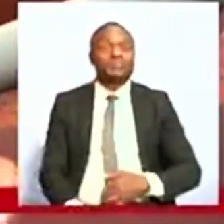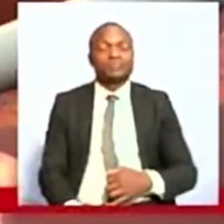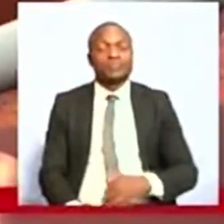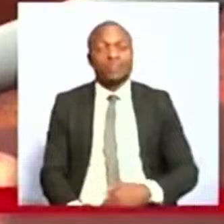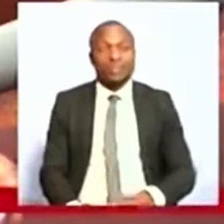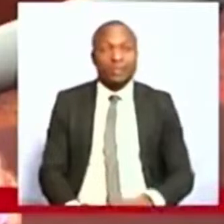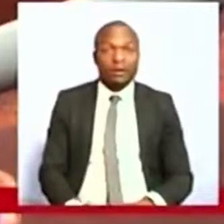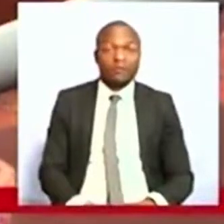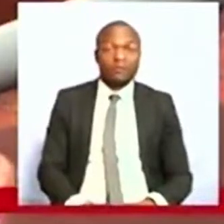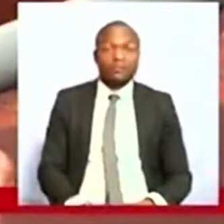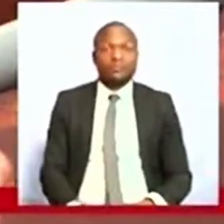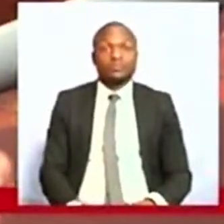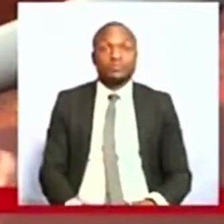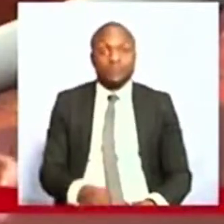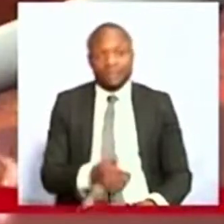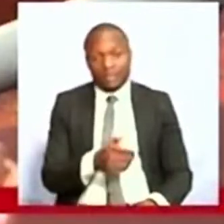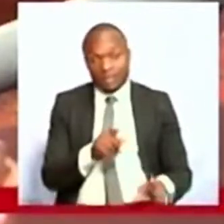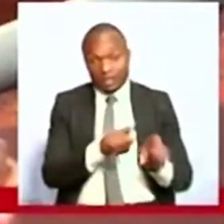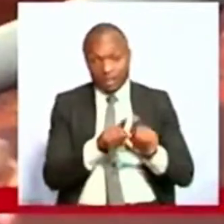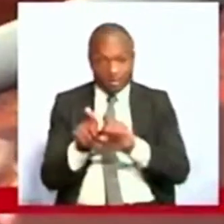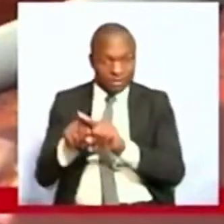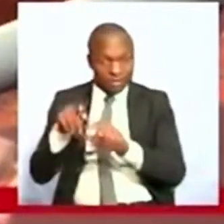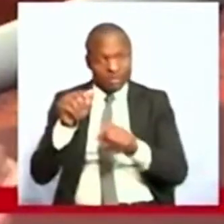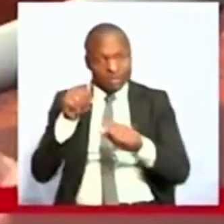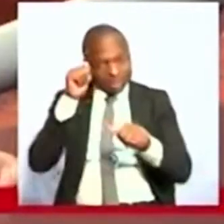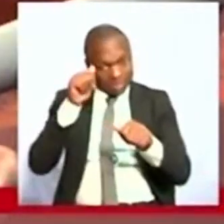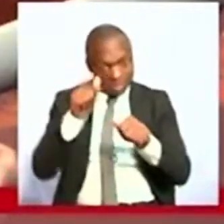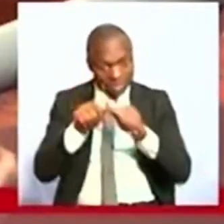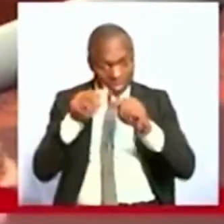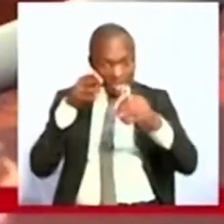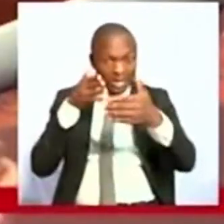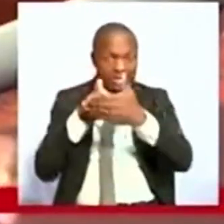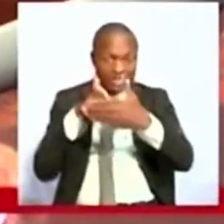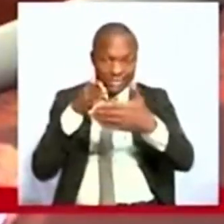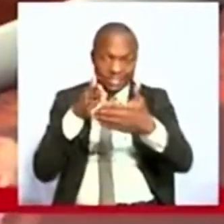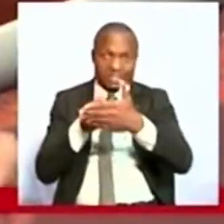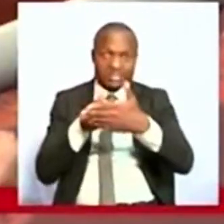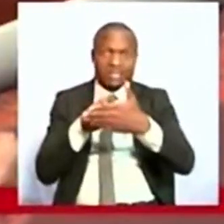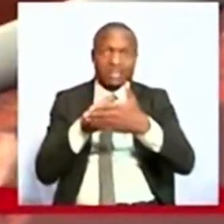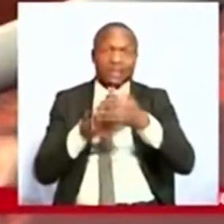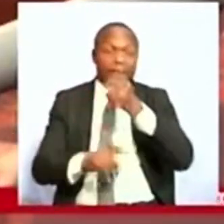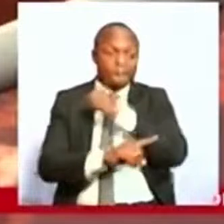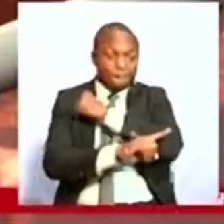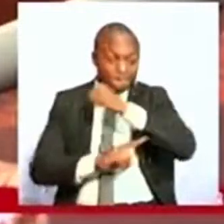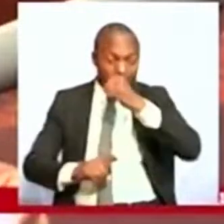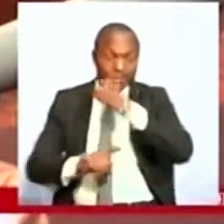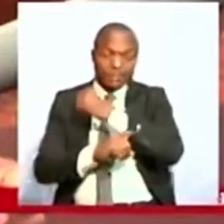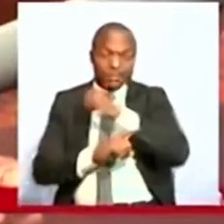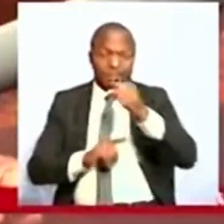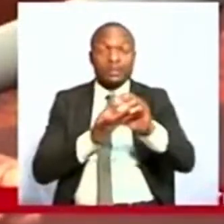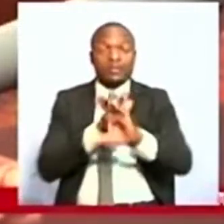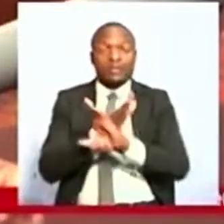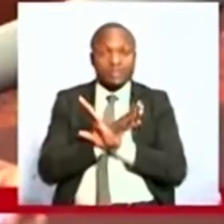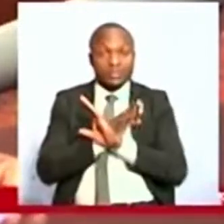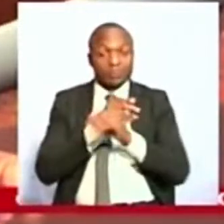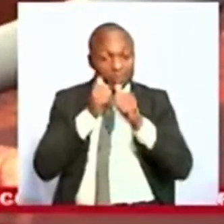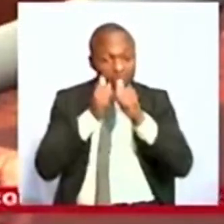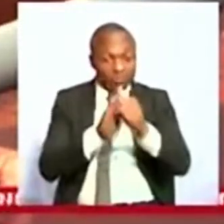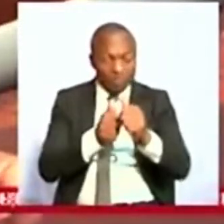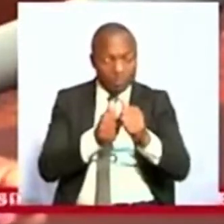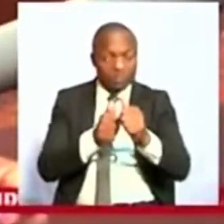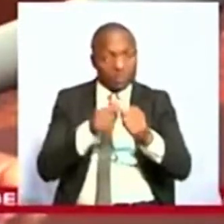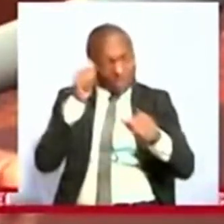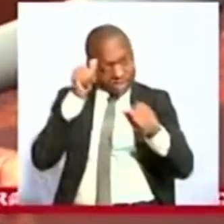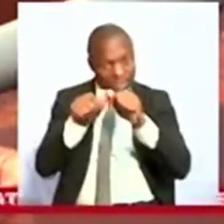We also considered the Convention Against Torture. Zambia is a party to this convention, and you